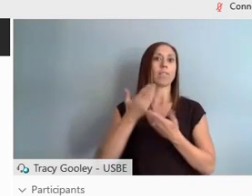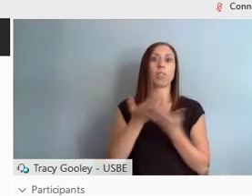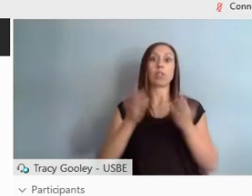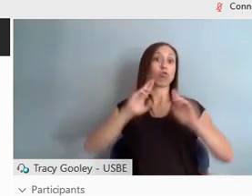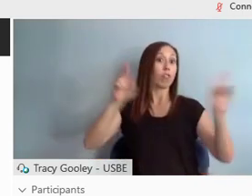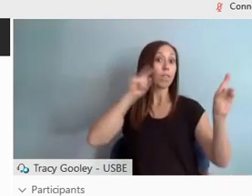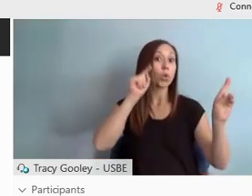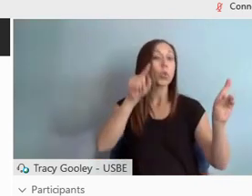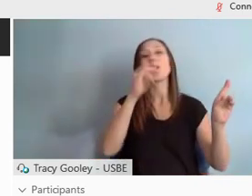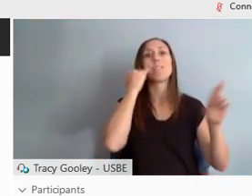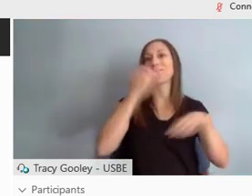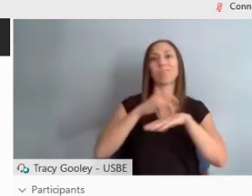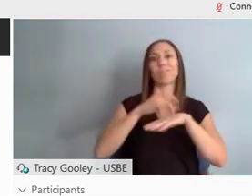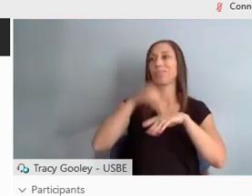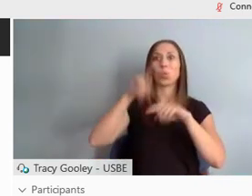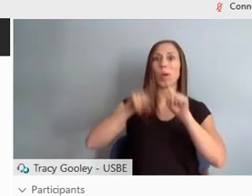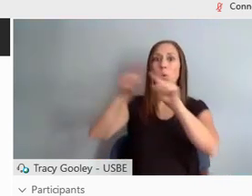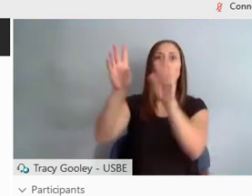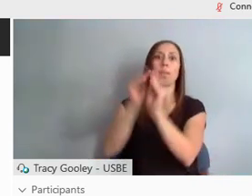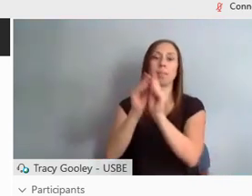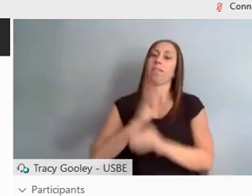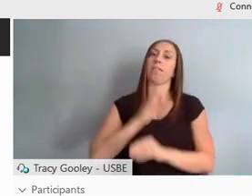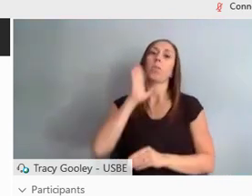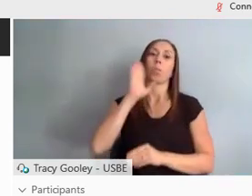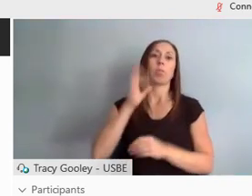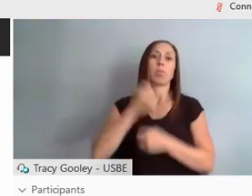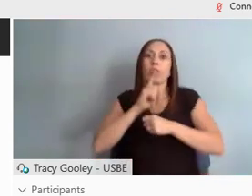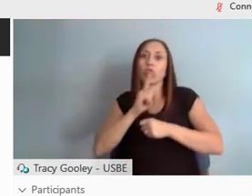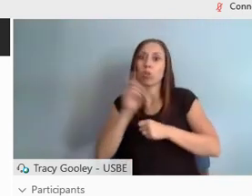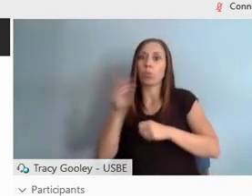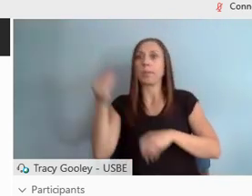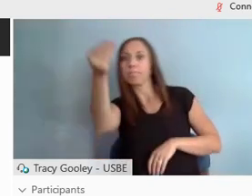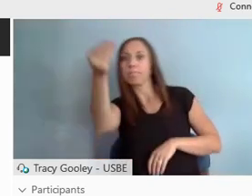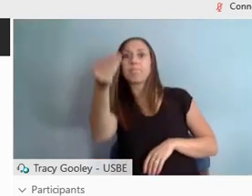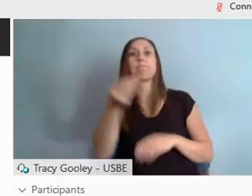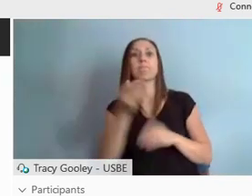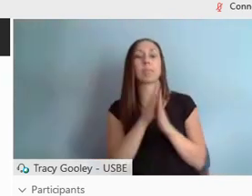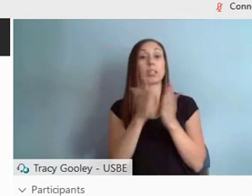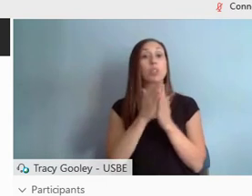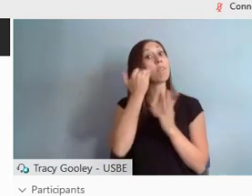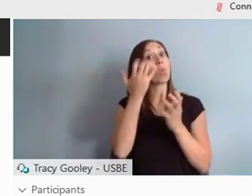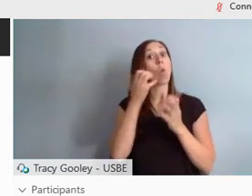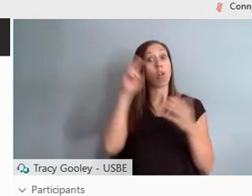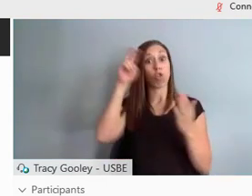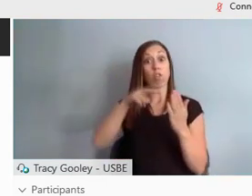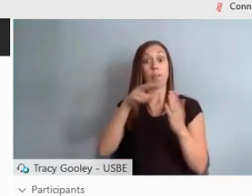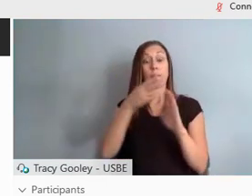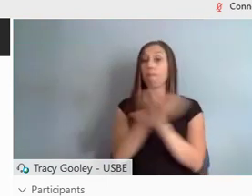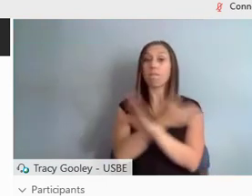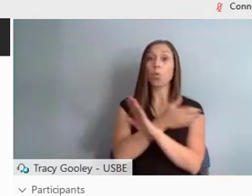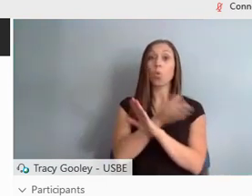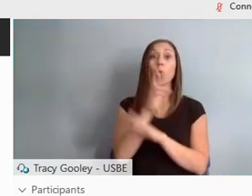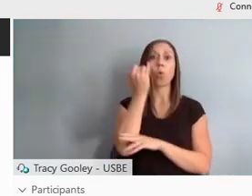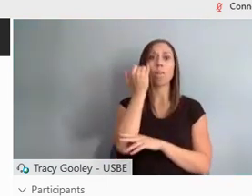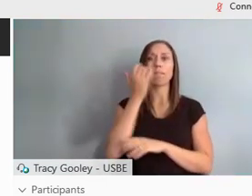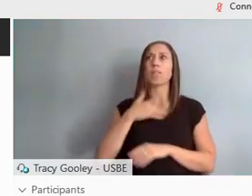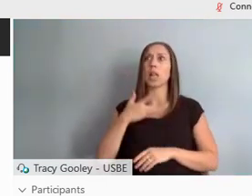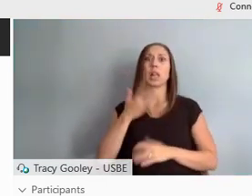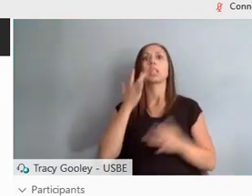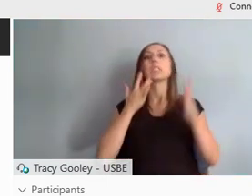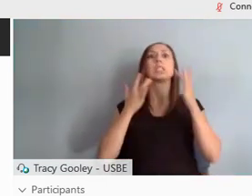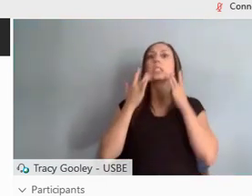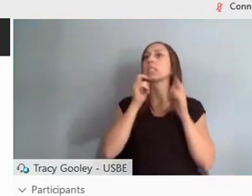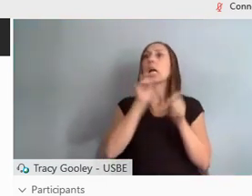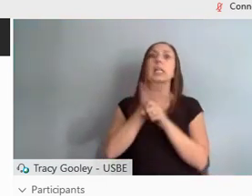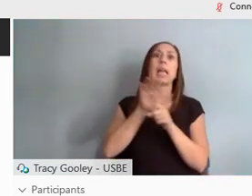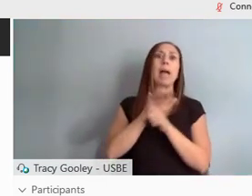not available to come to that meeting, we'll make sure we get materials to you. If you would like to look at those beforehand, or if you don't have enough materials that you would